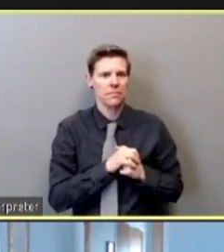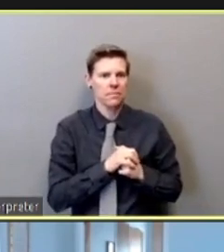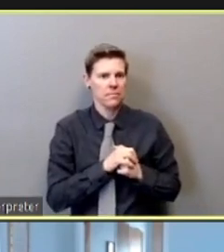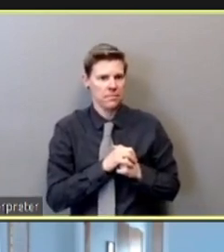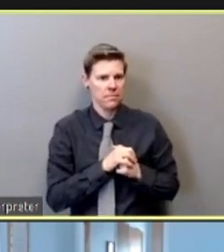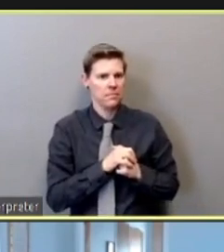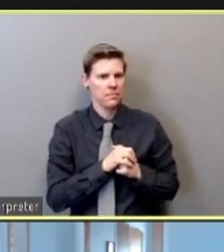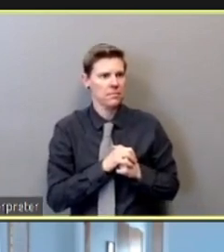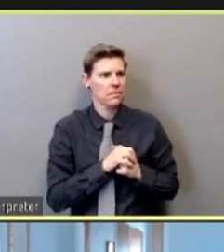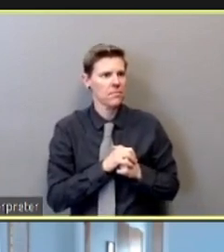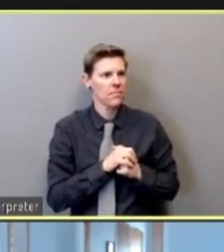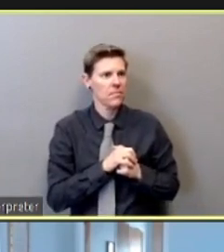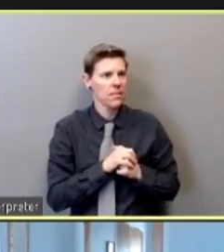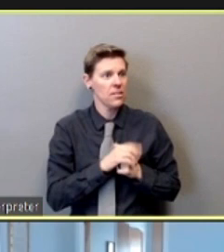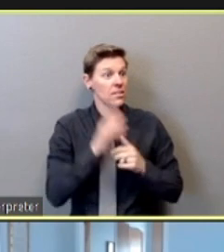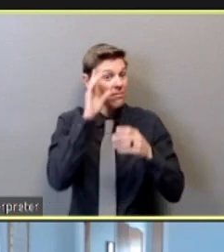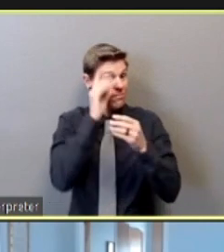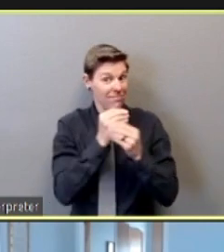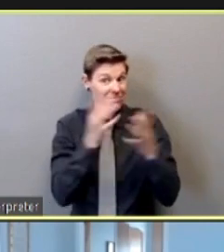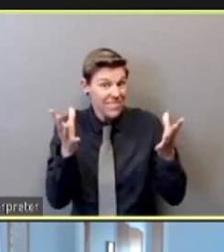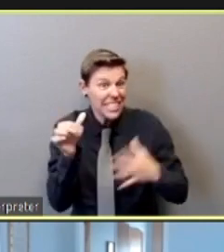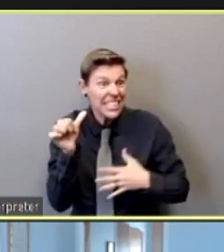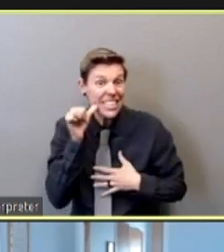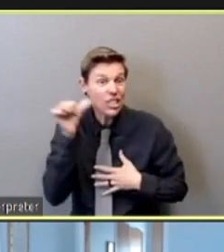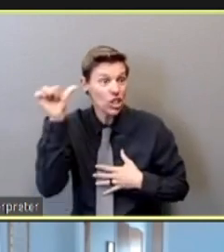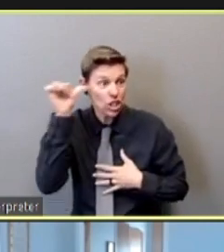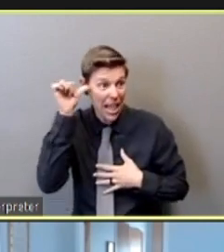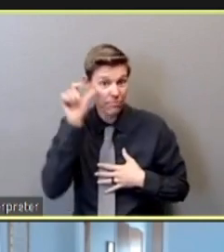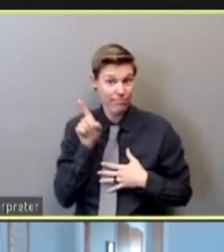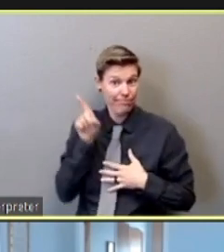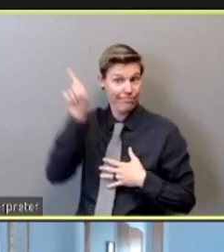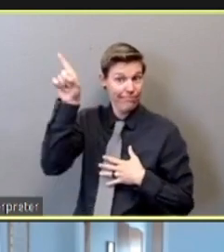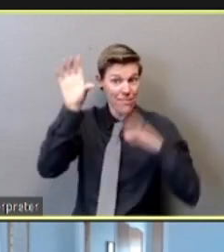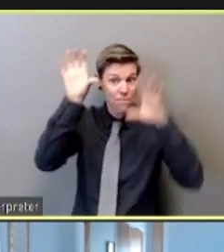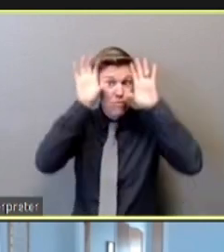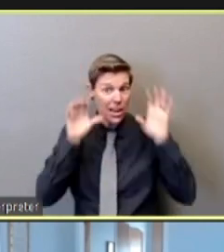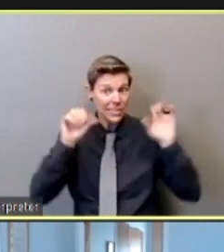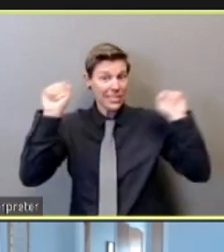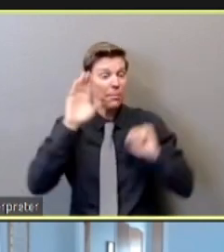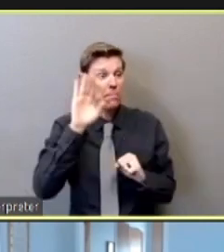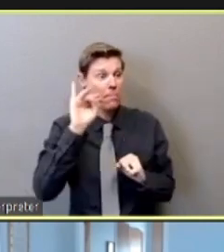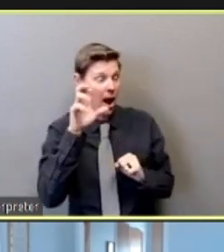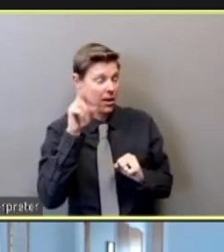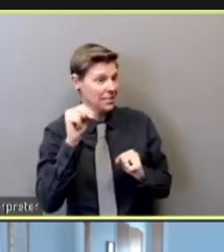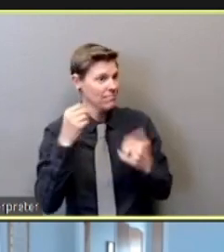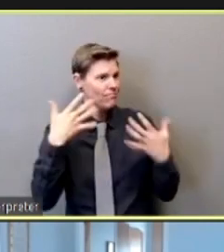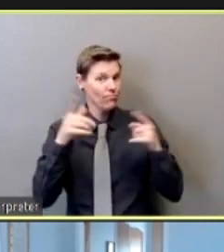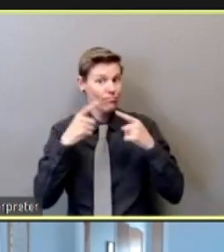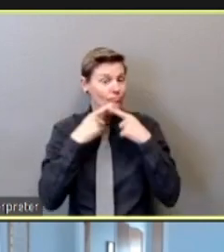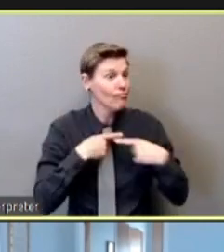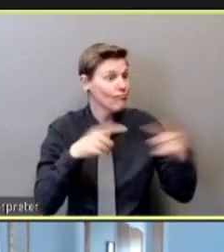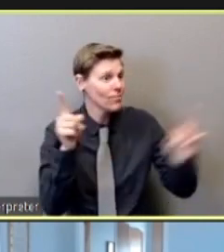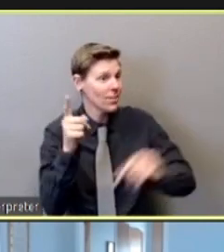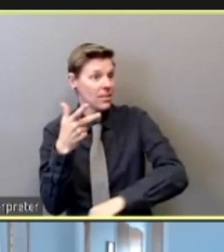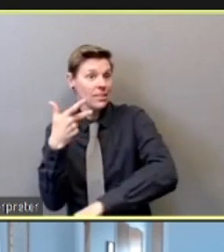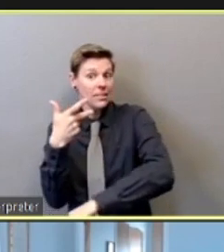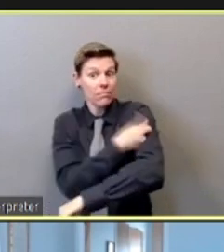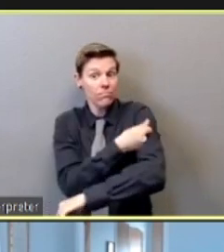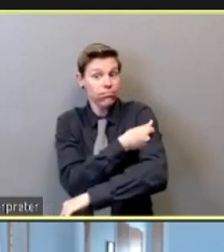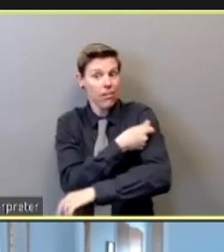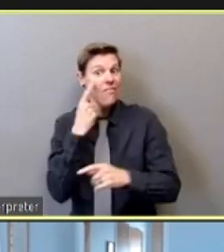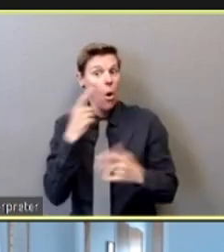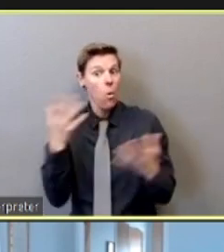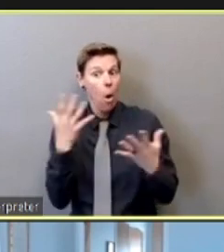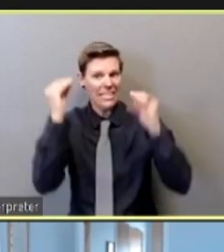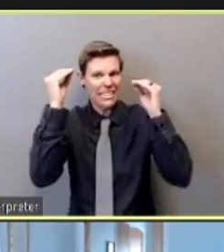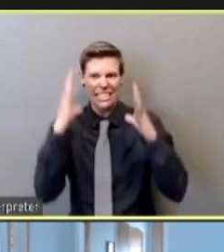So yesterday, President Biden issued a directive around vaccinating teachers and making that a priority. And I wanted to